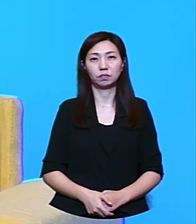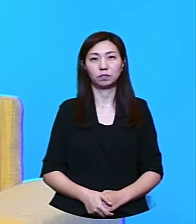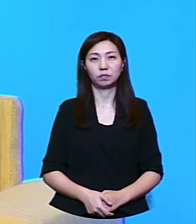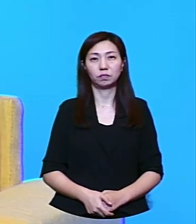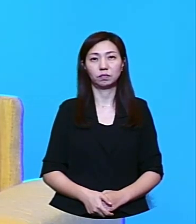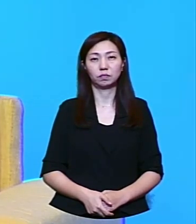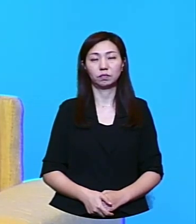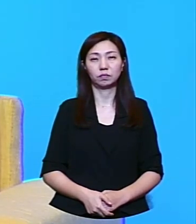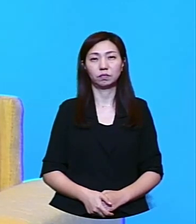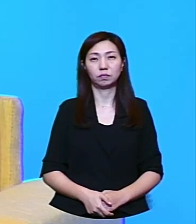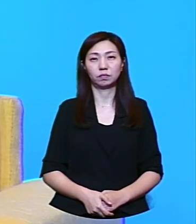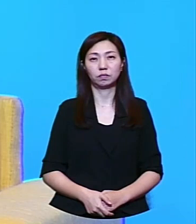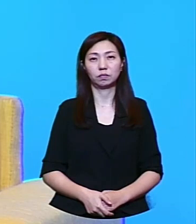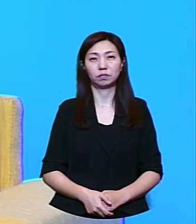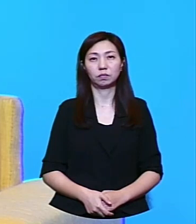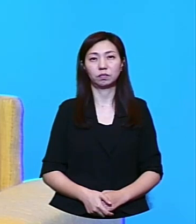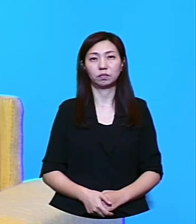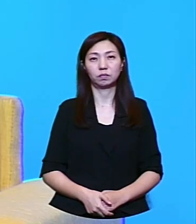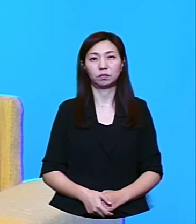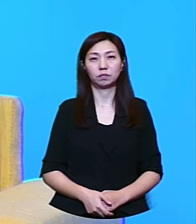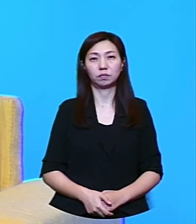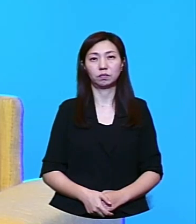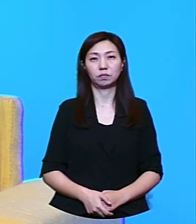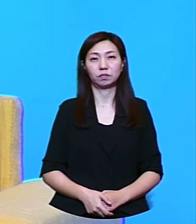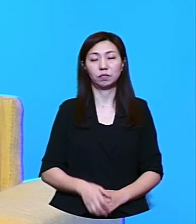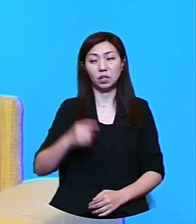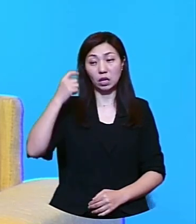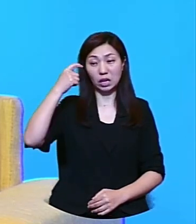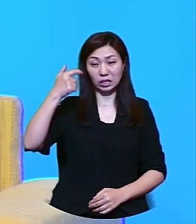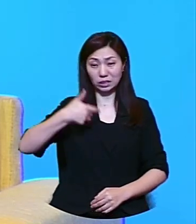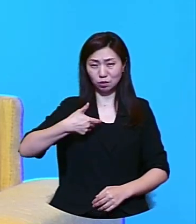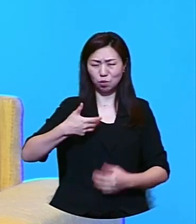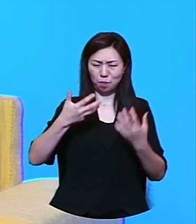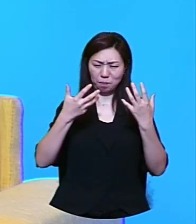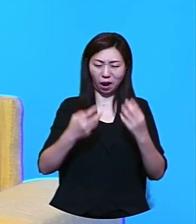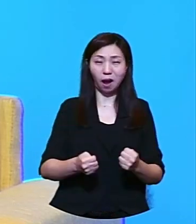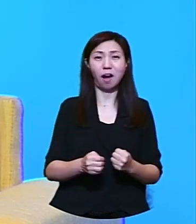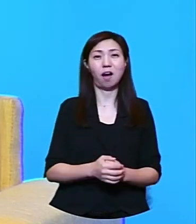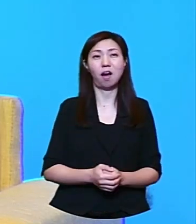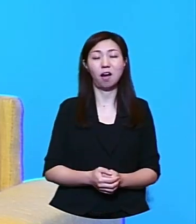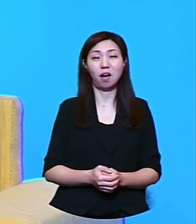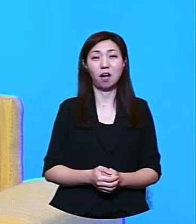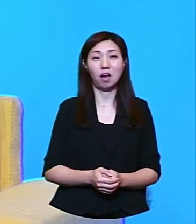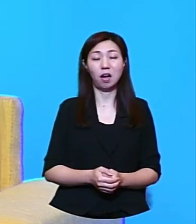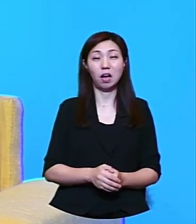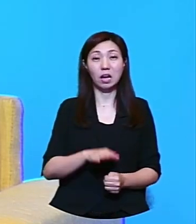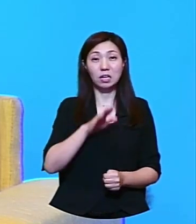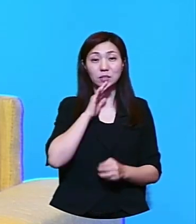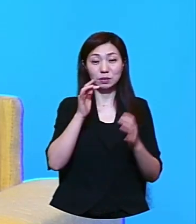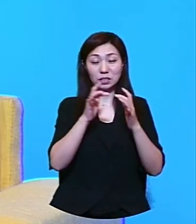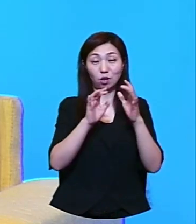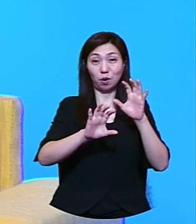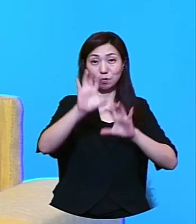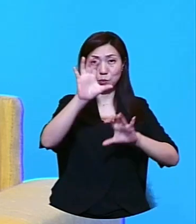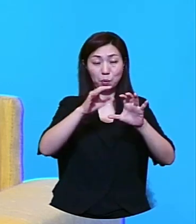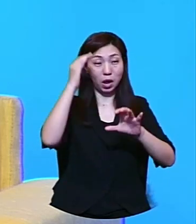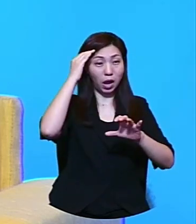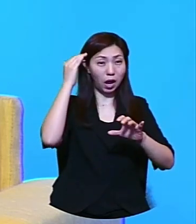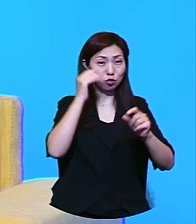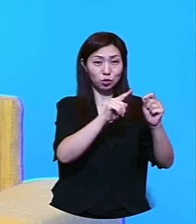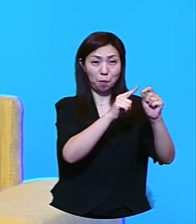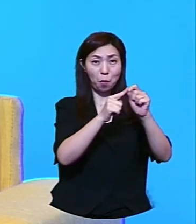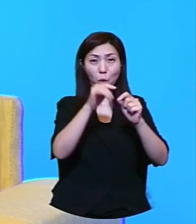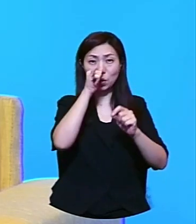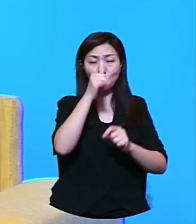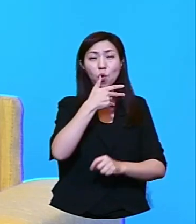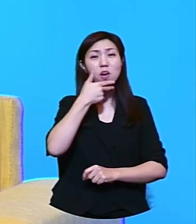We have lots of questions here. Many of them in Korean, many of them in English. So I will pick up